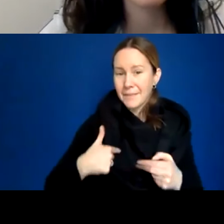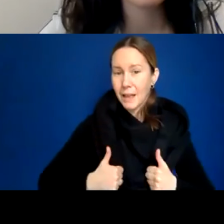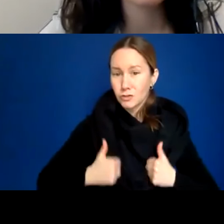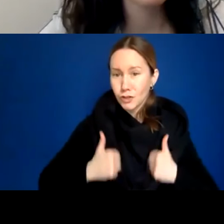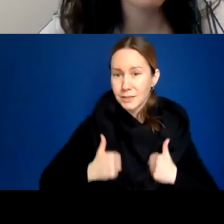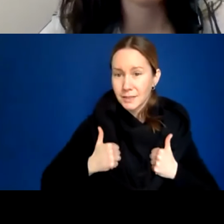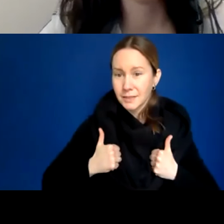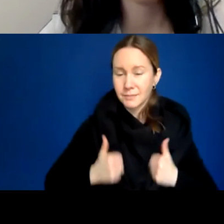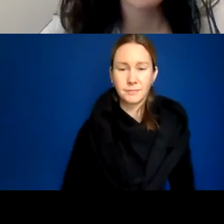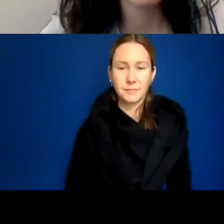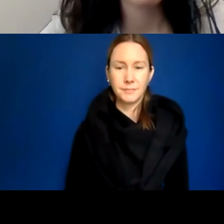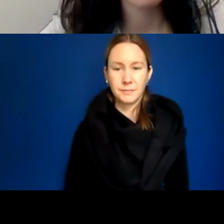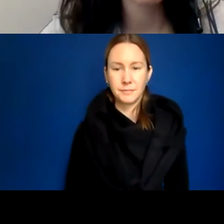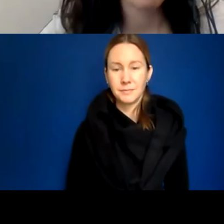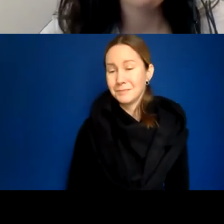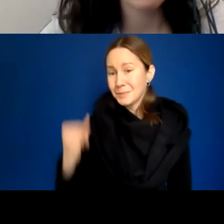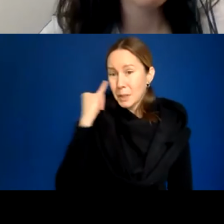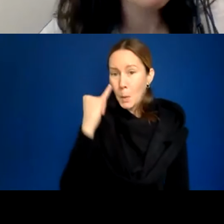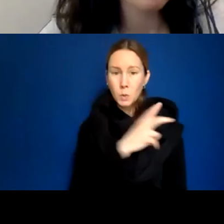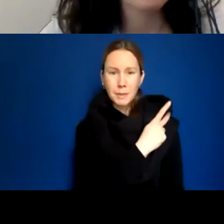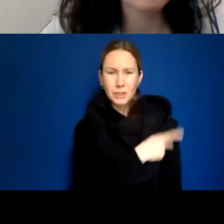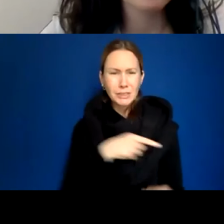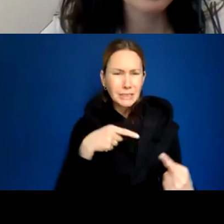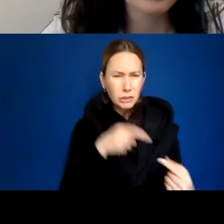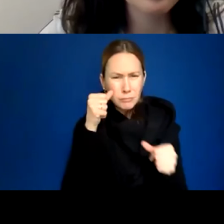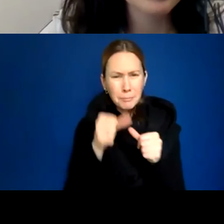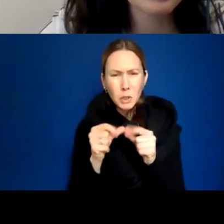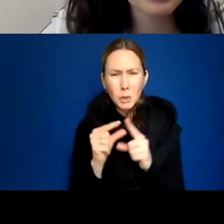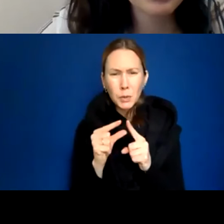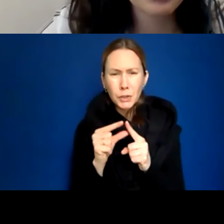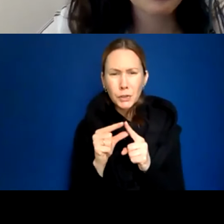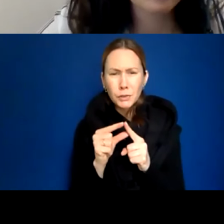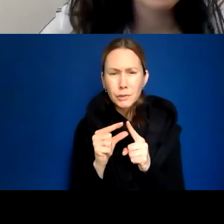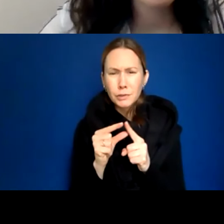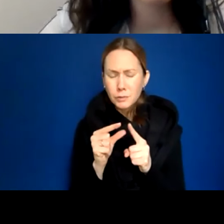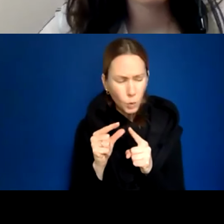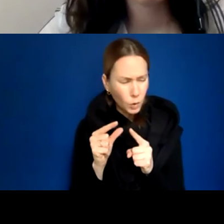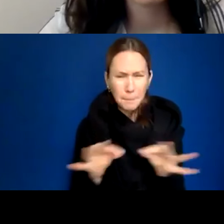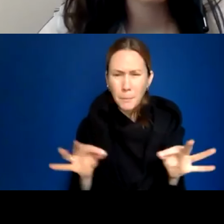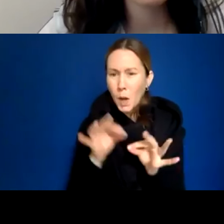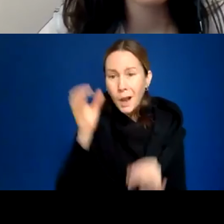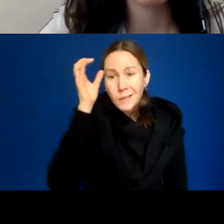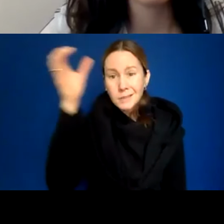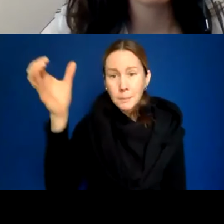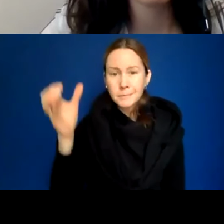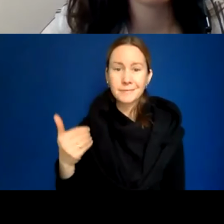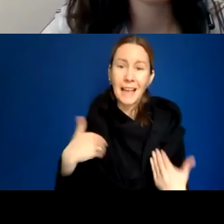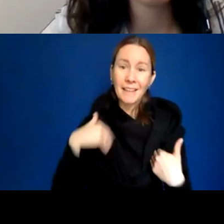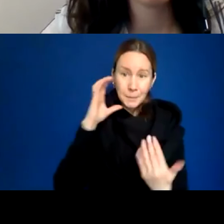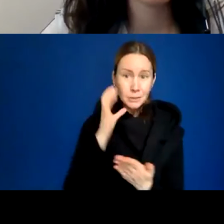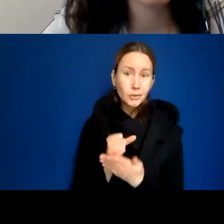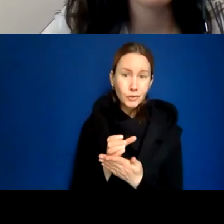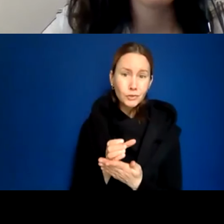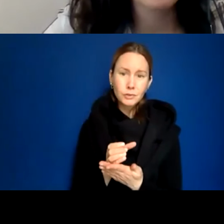Especially for patients who have trouble remembering these words or remembering these concepts. You can have pictures in a book